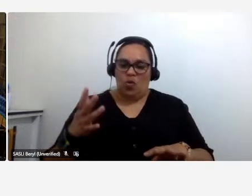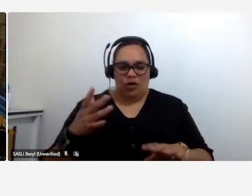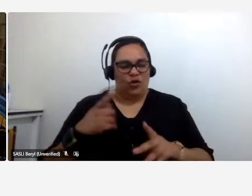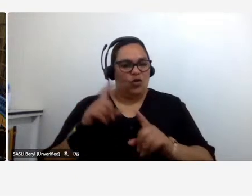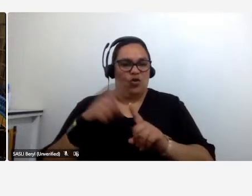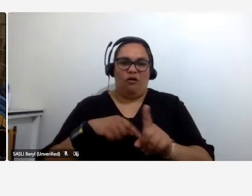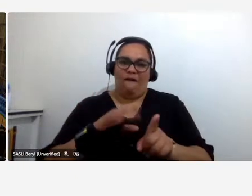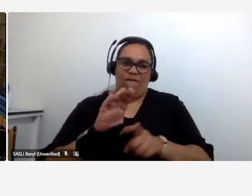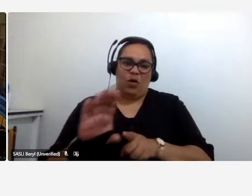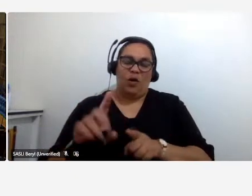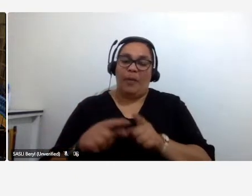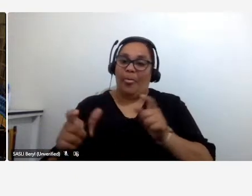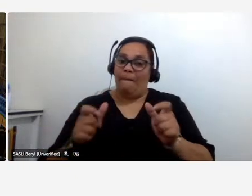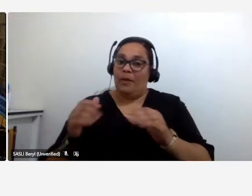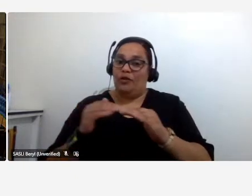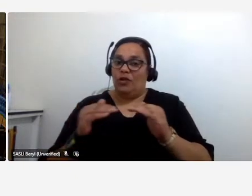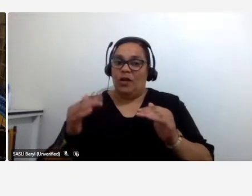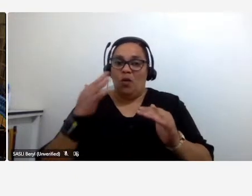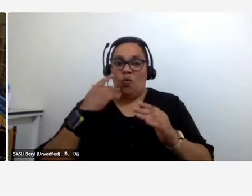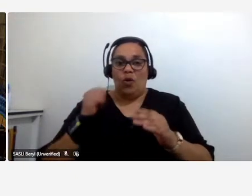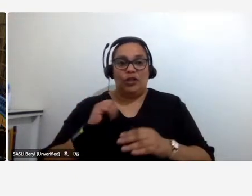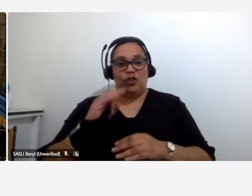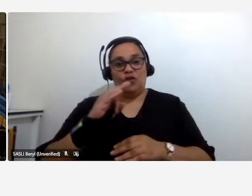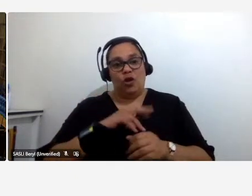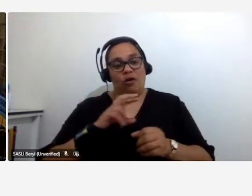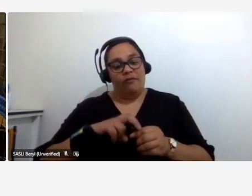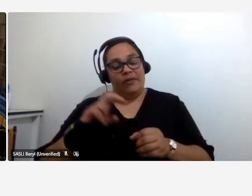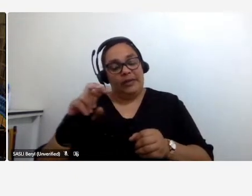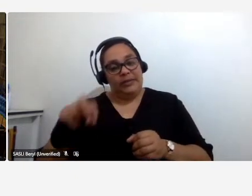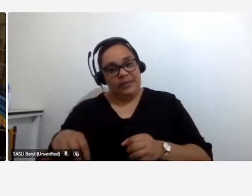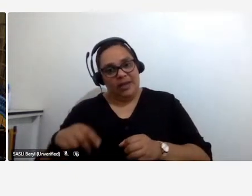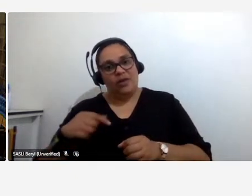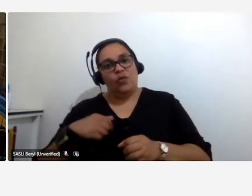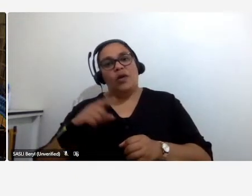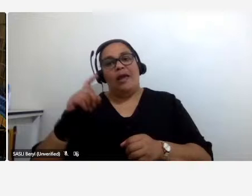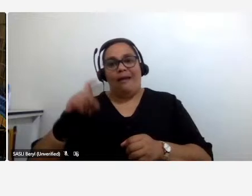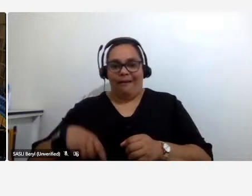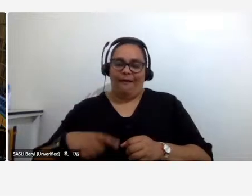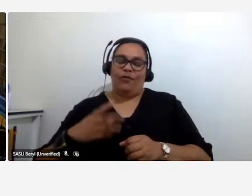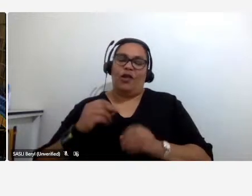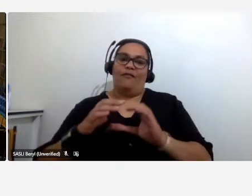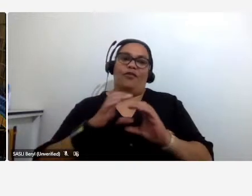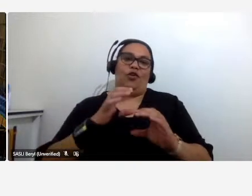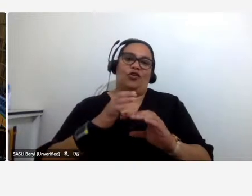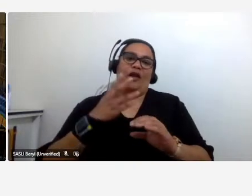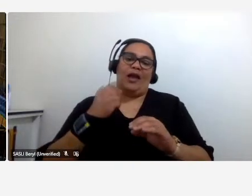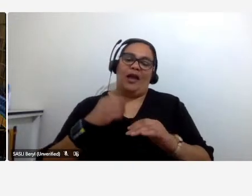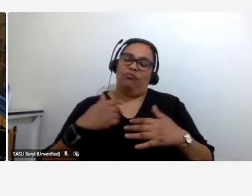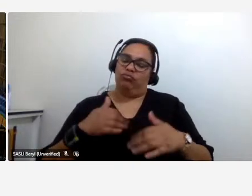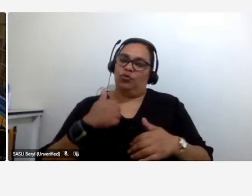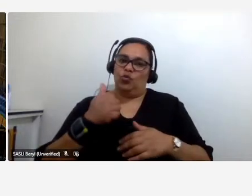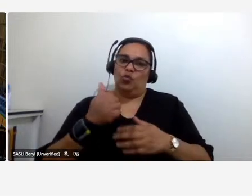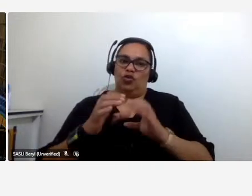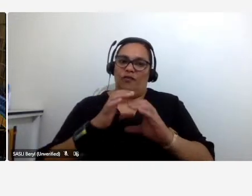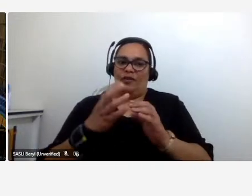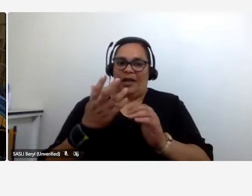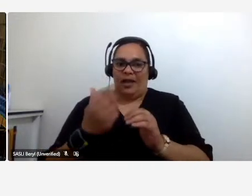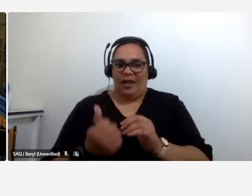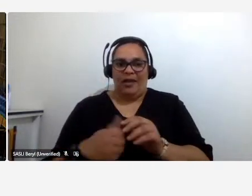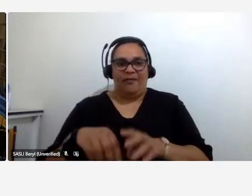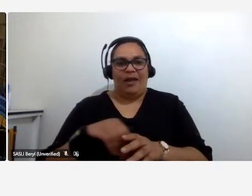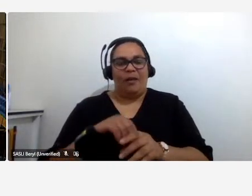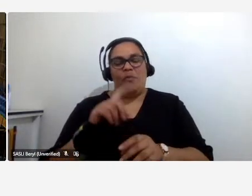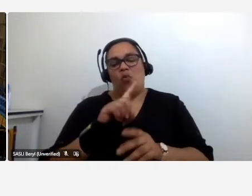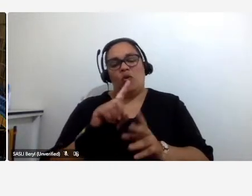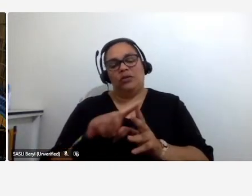But at the management level, whenever an employee resigns, we do have a conversation and we have a fairly good understanding of